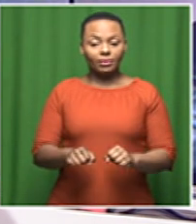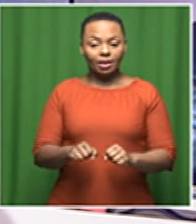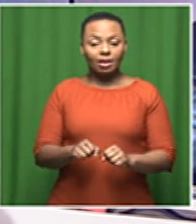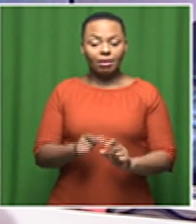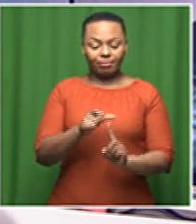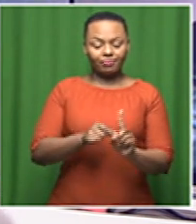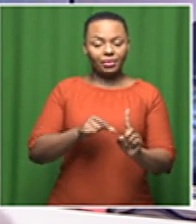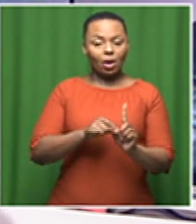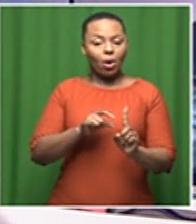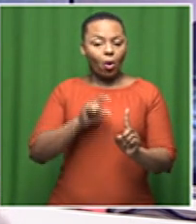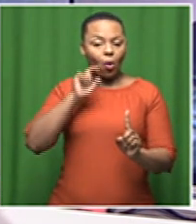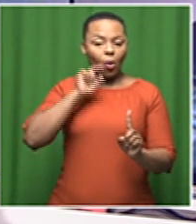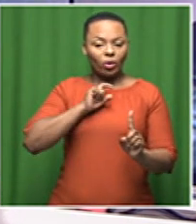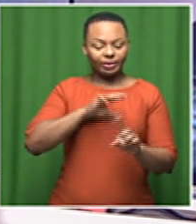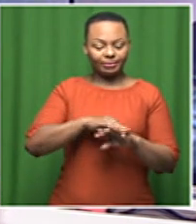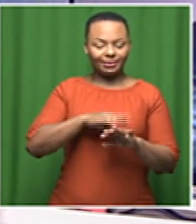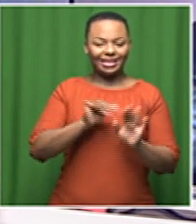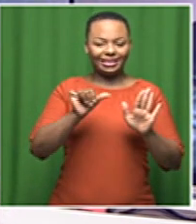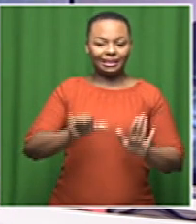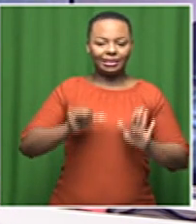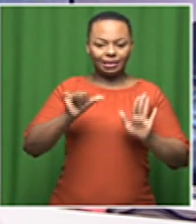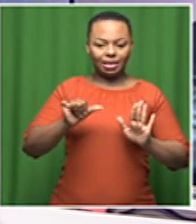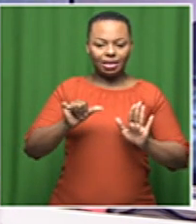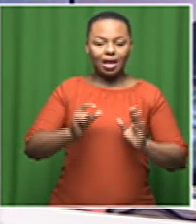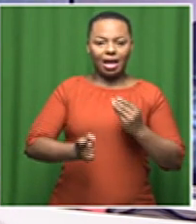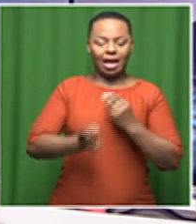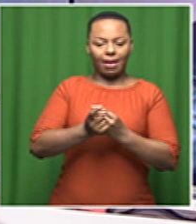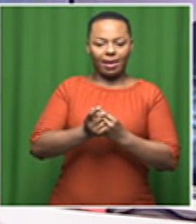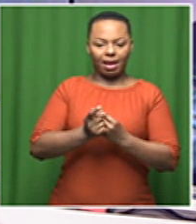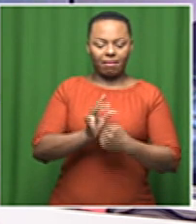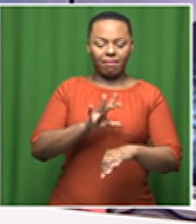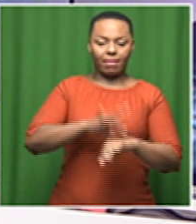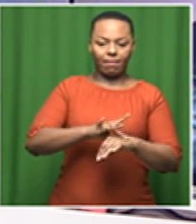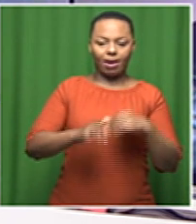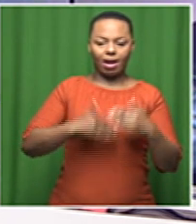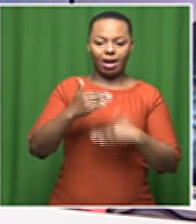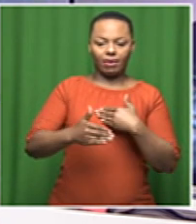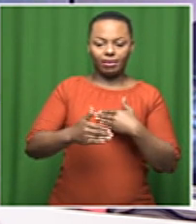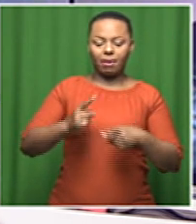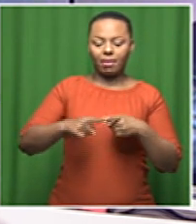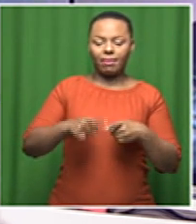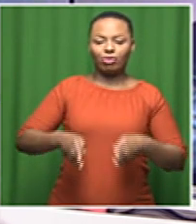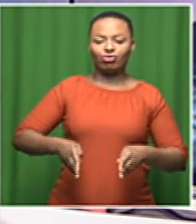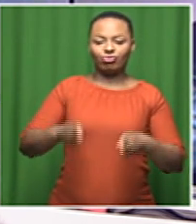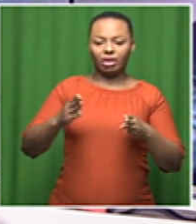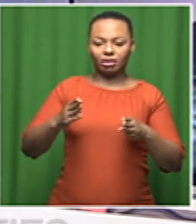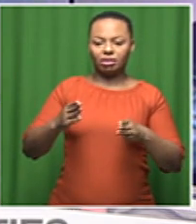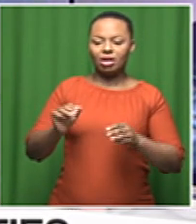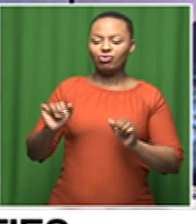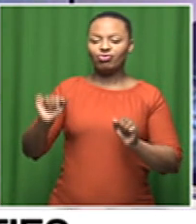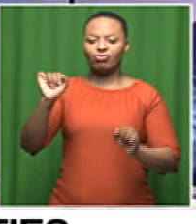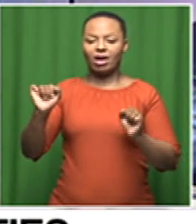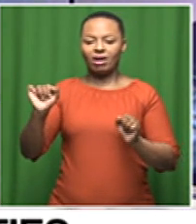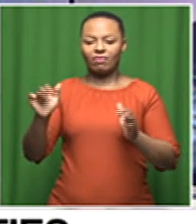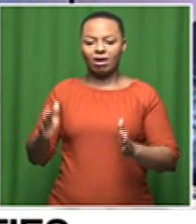16-year-old Lethabo Motswane from Soweto got injured after being hit by a drunk driver whilst playing in the street. Lethabo was quickly rushed to a nearby hospital